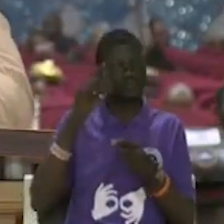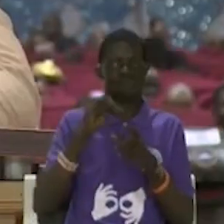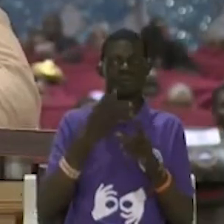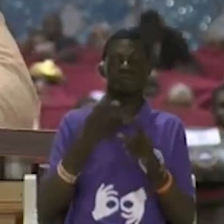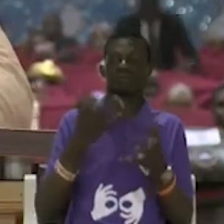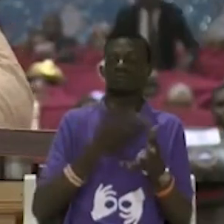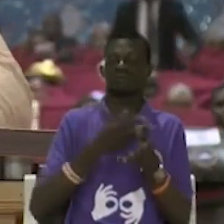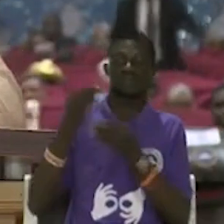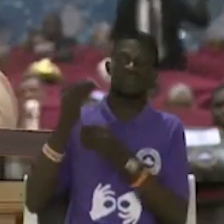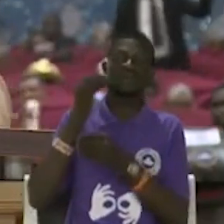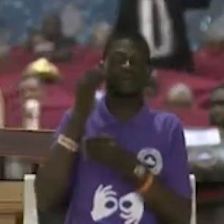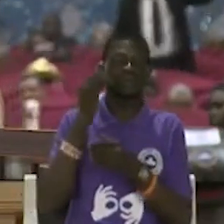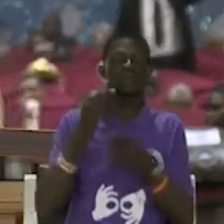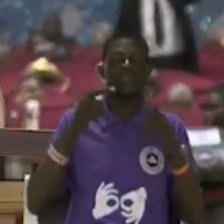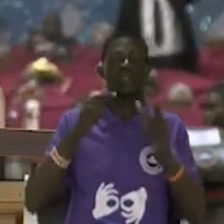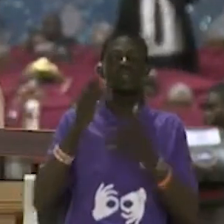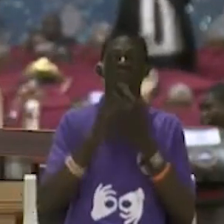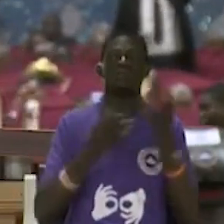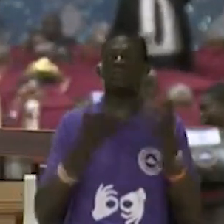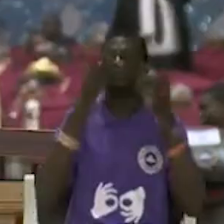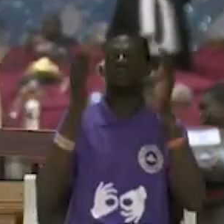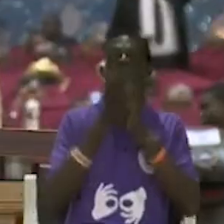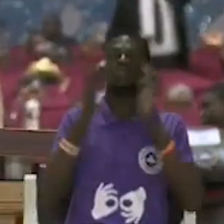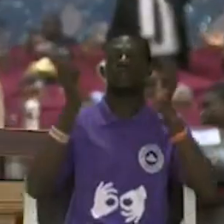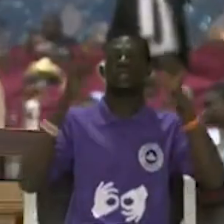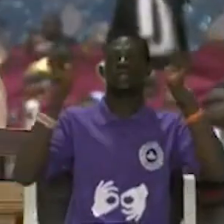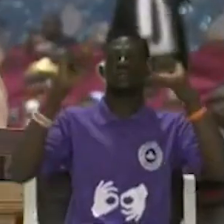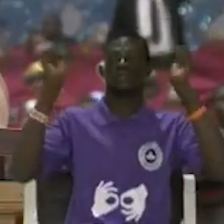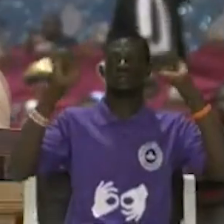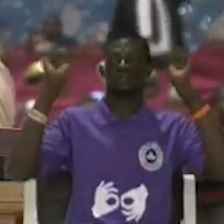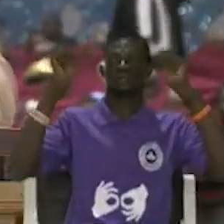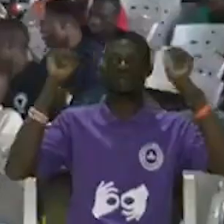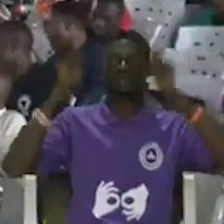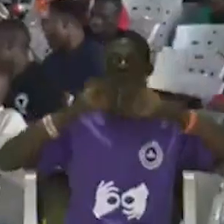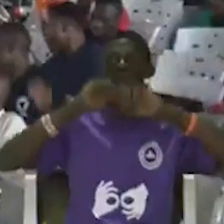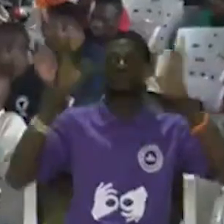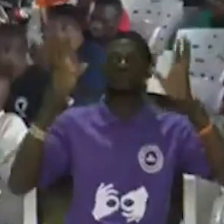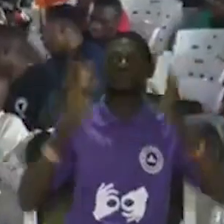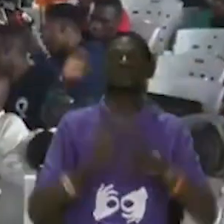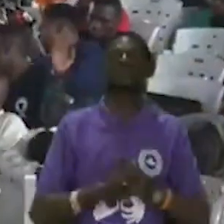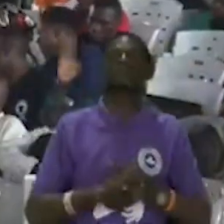whole. Let somebody shout hallelujah.